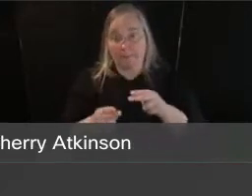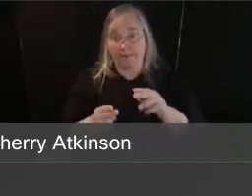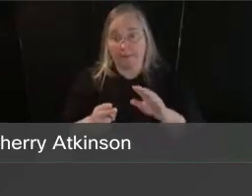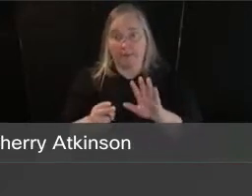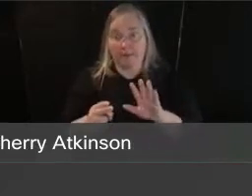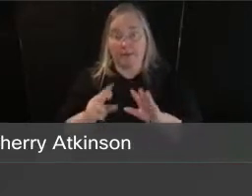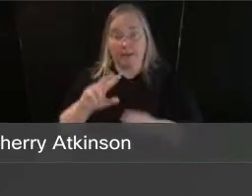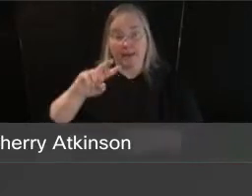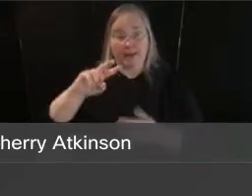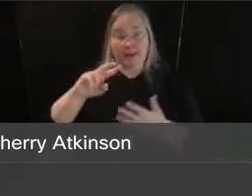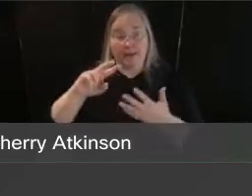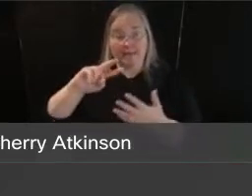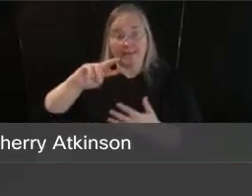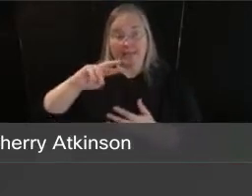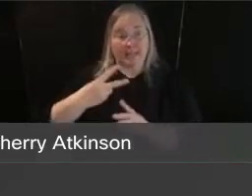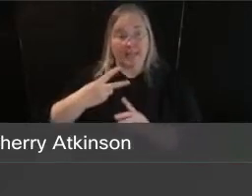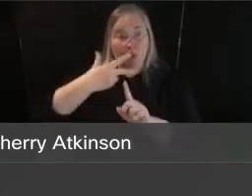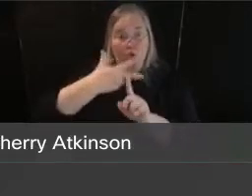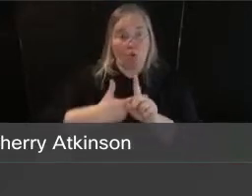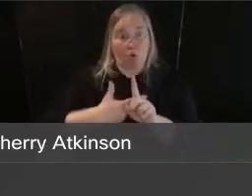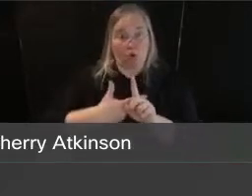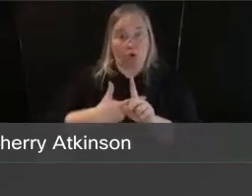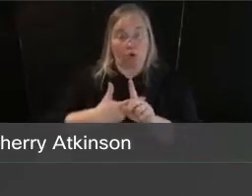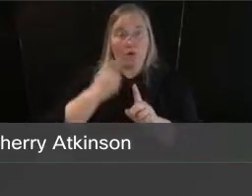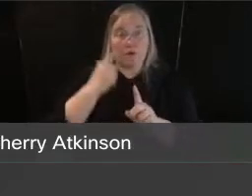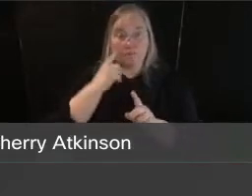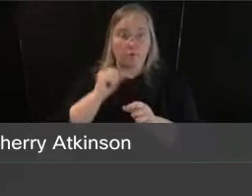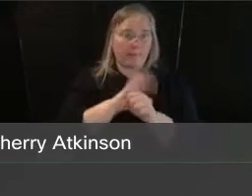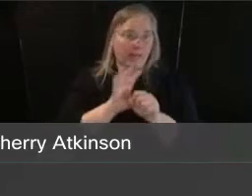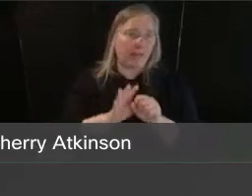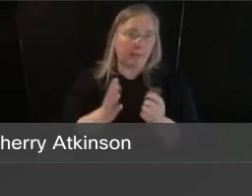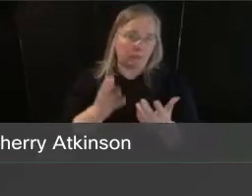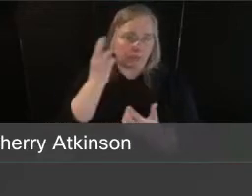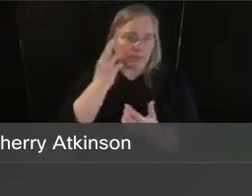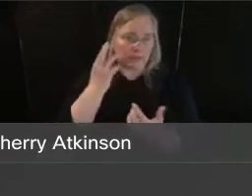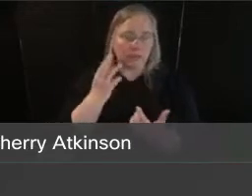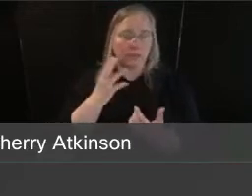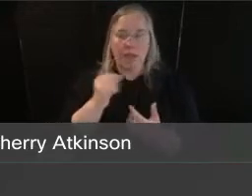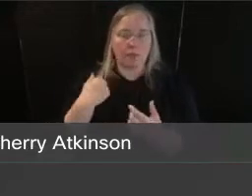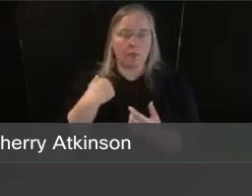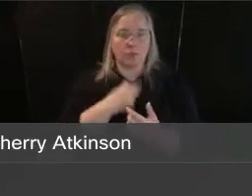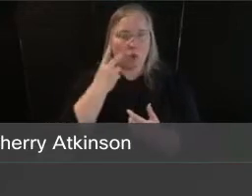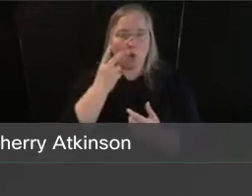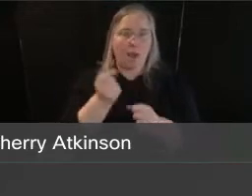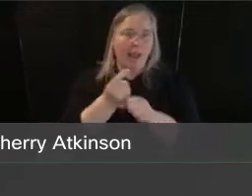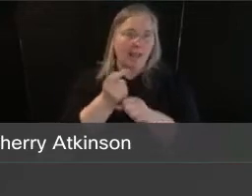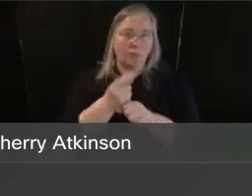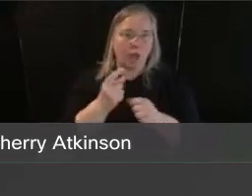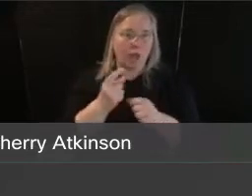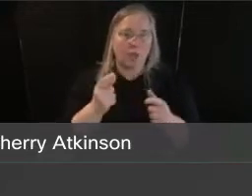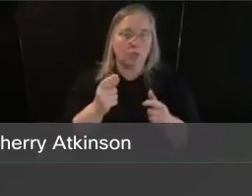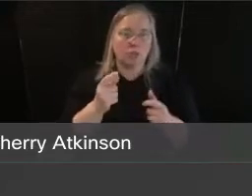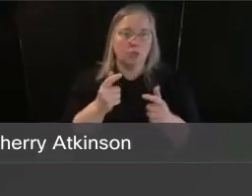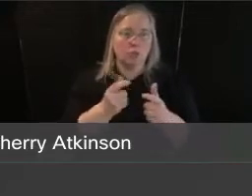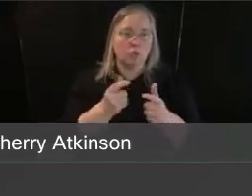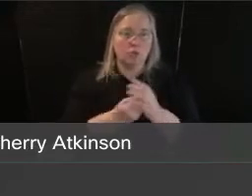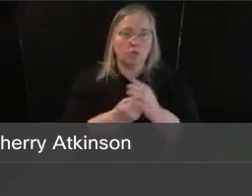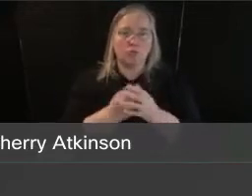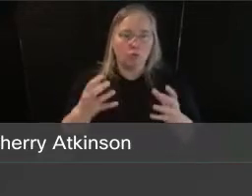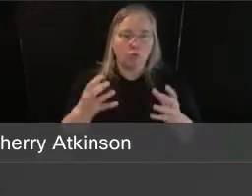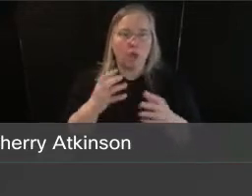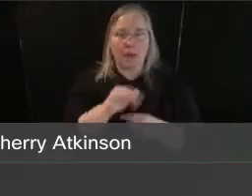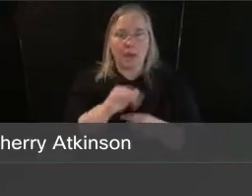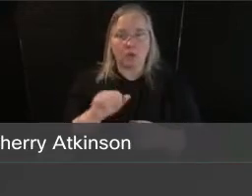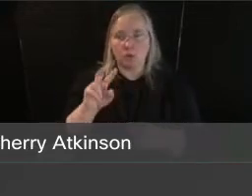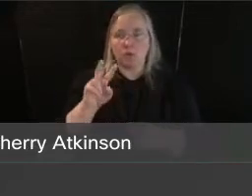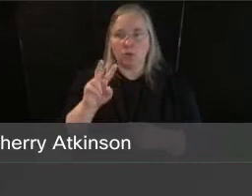second quarter for the pandemic reasons, and then we saw a annualized growth about 29.2% in the third quarter,